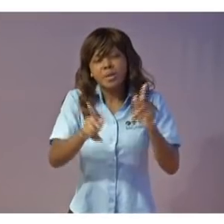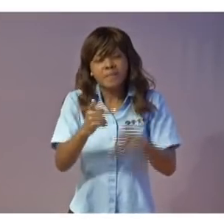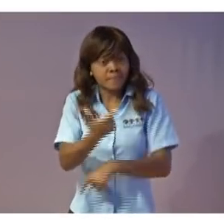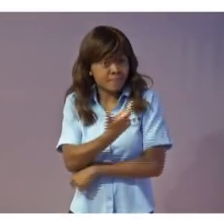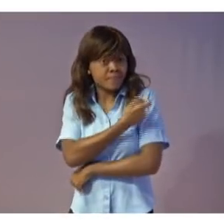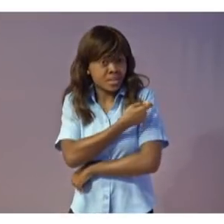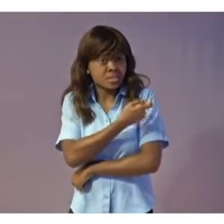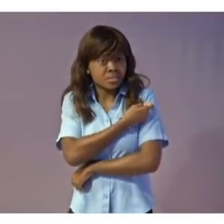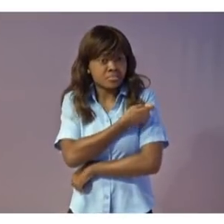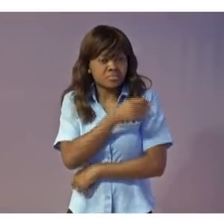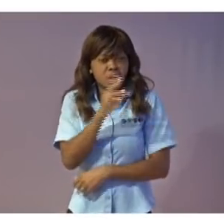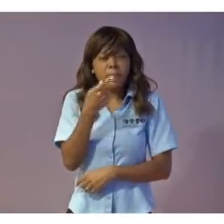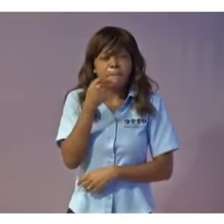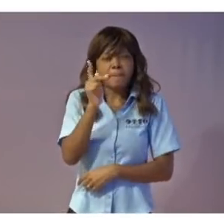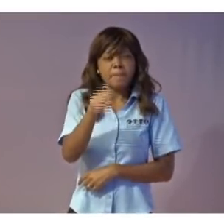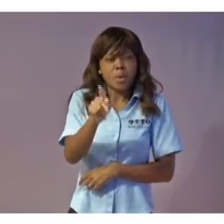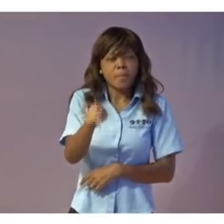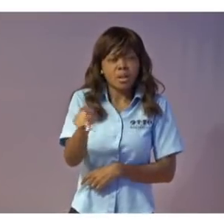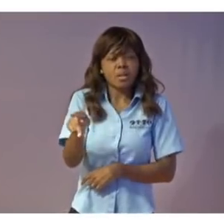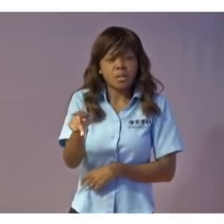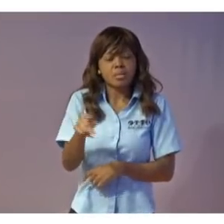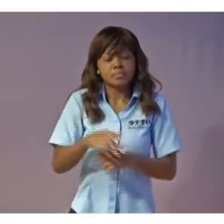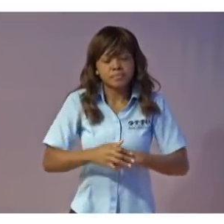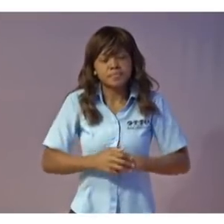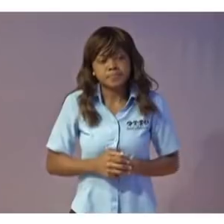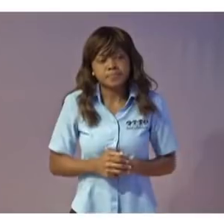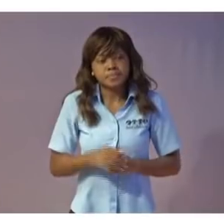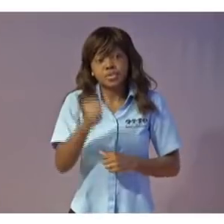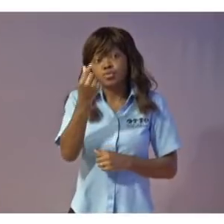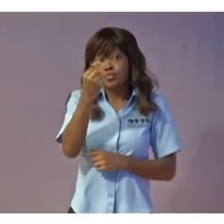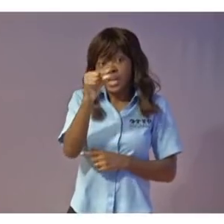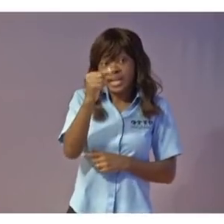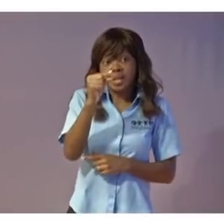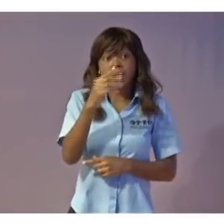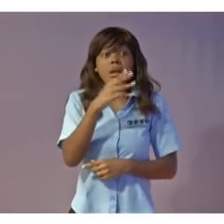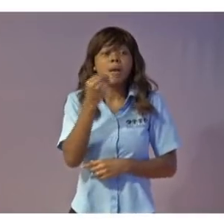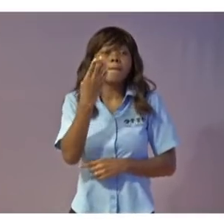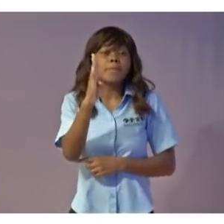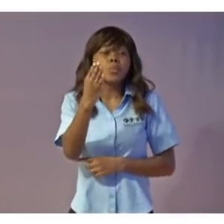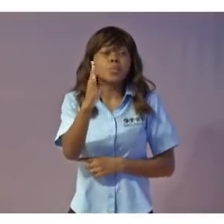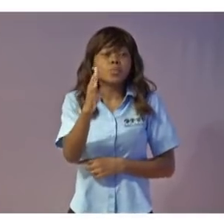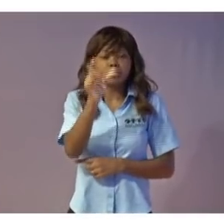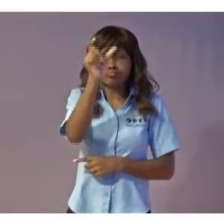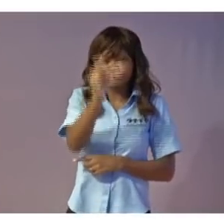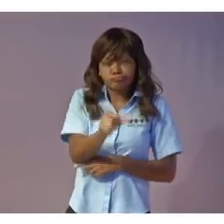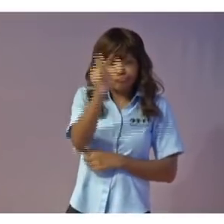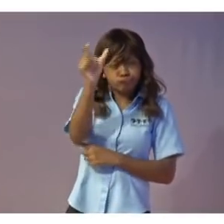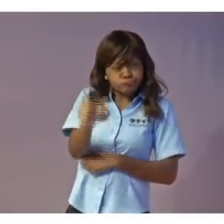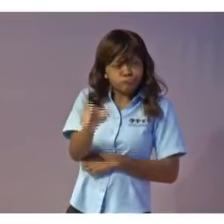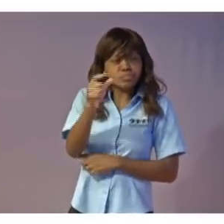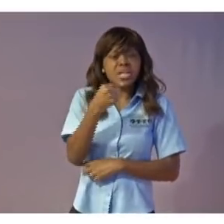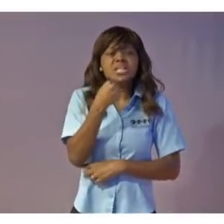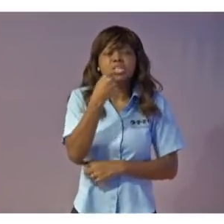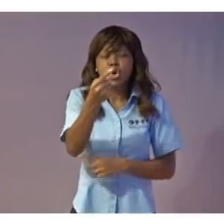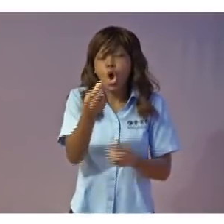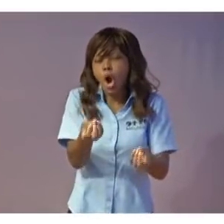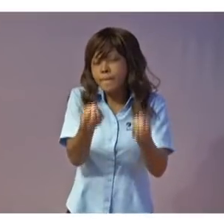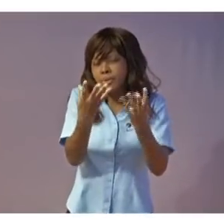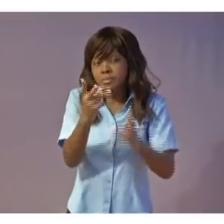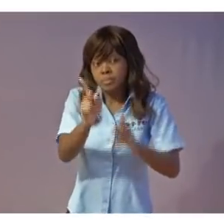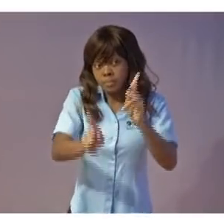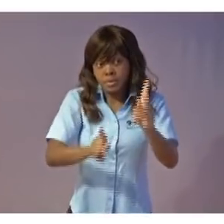And then the green and blue bars will tell you how much of the population is fully vaccinated and not fully